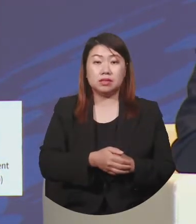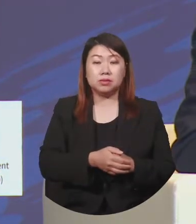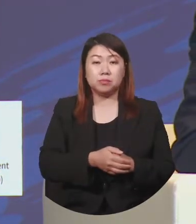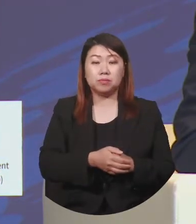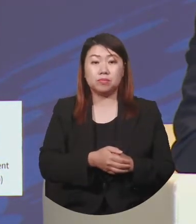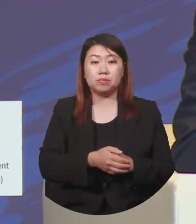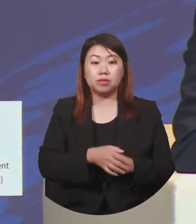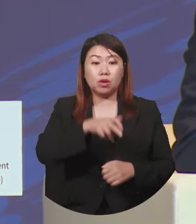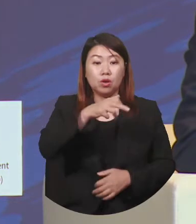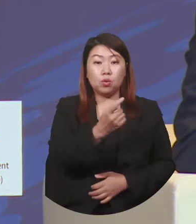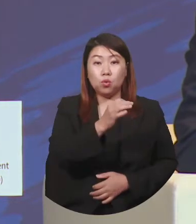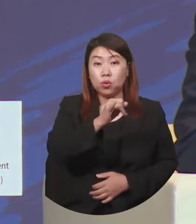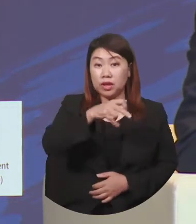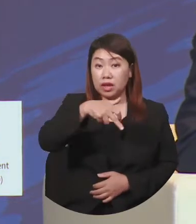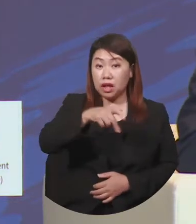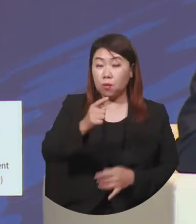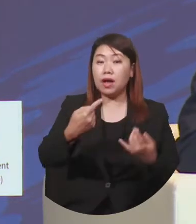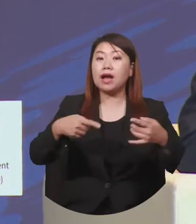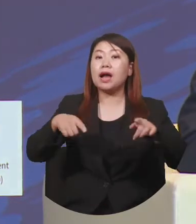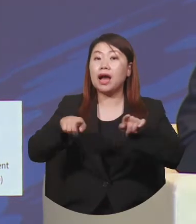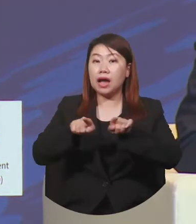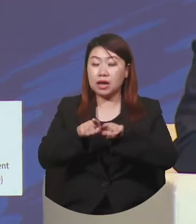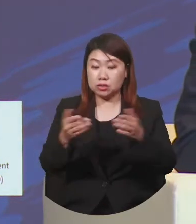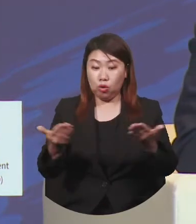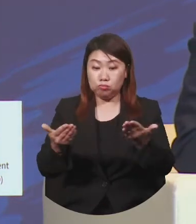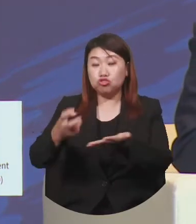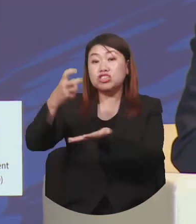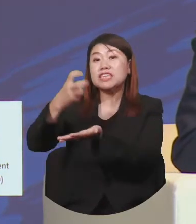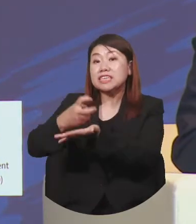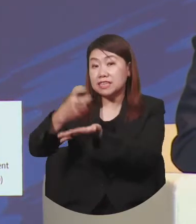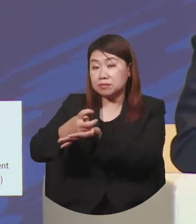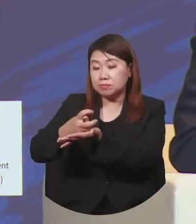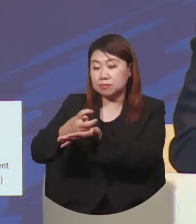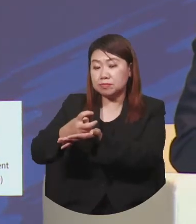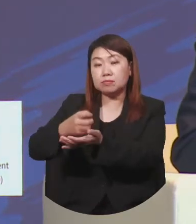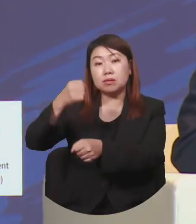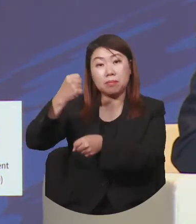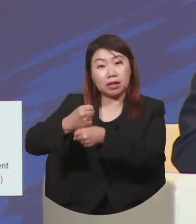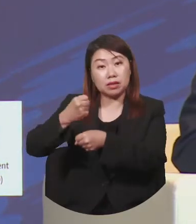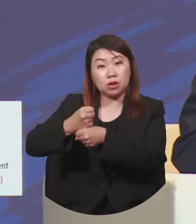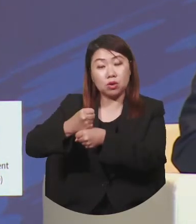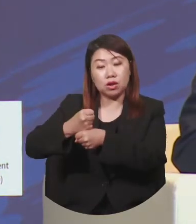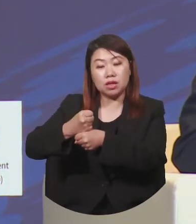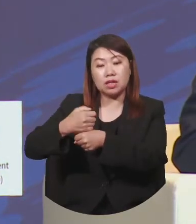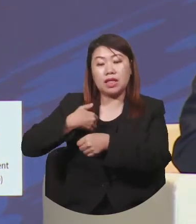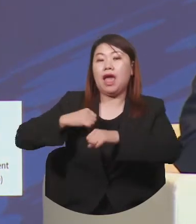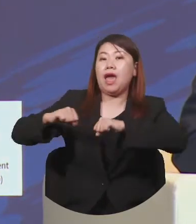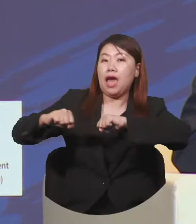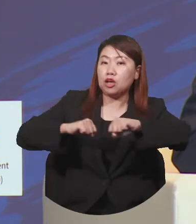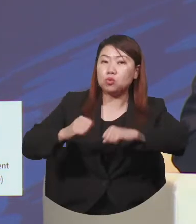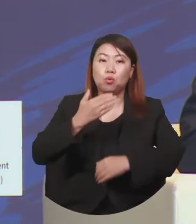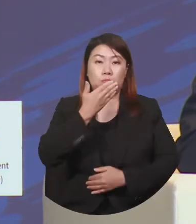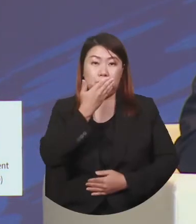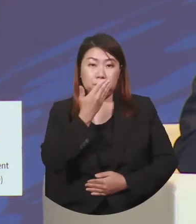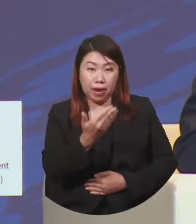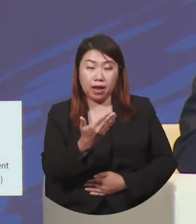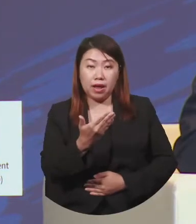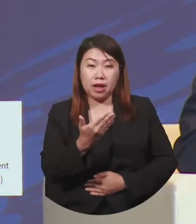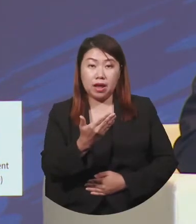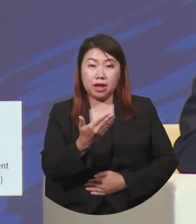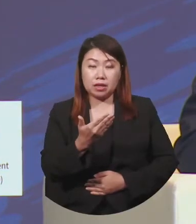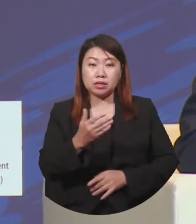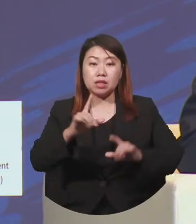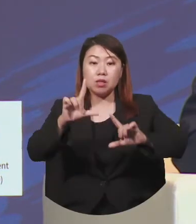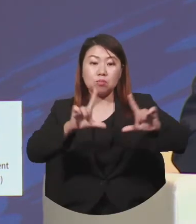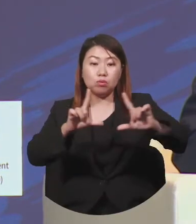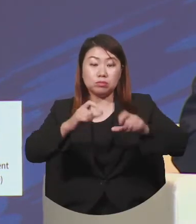we have specific, measurable, actionable activities to where we know that we